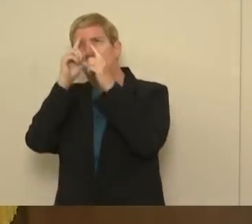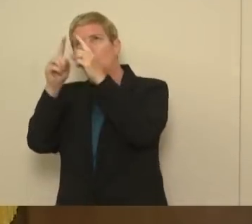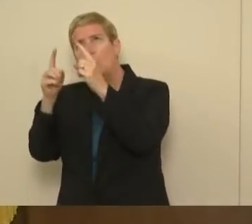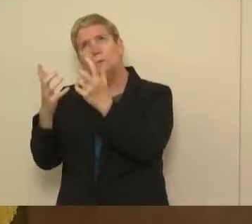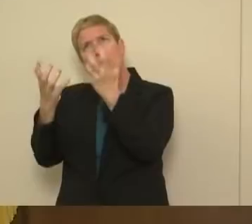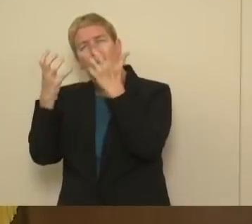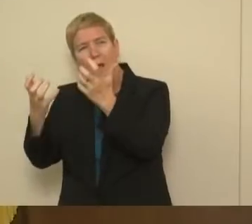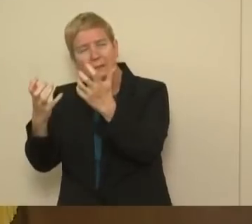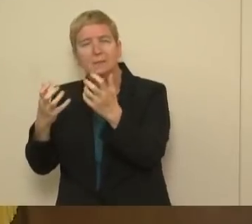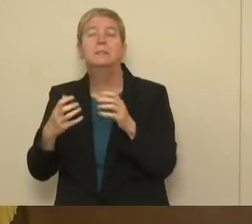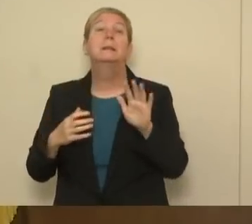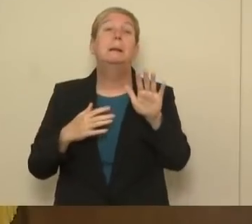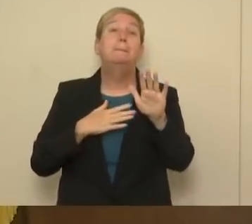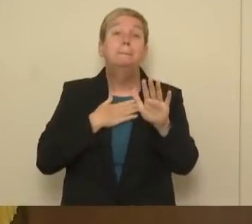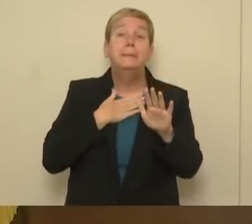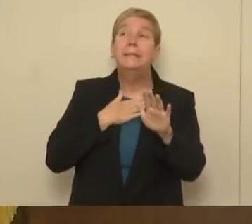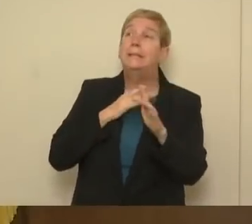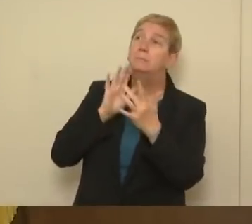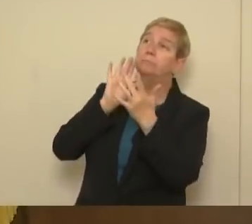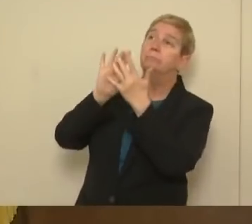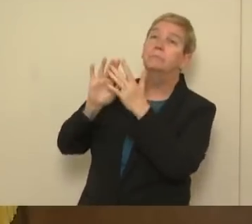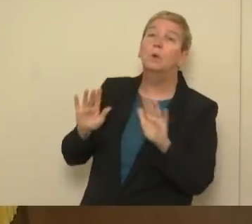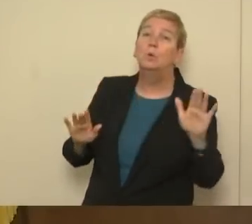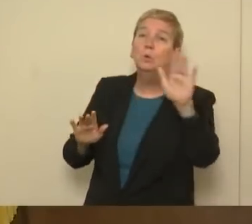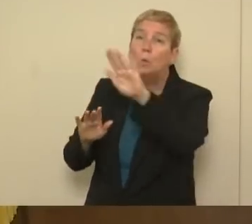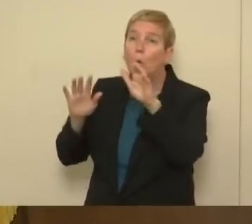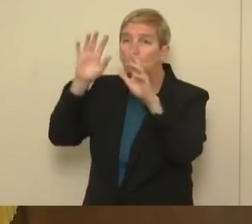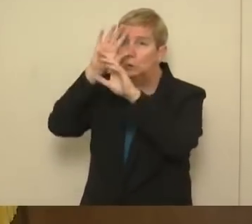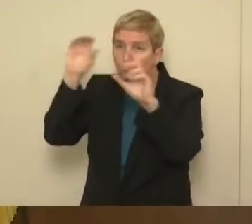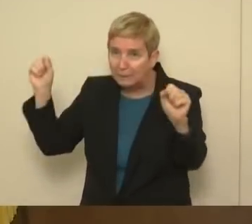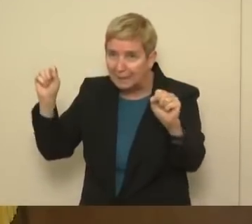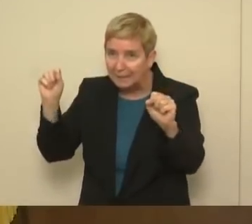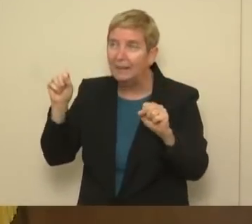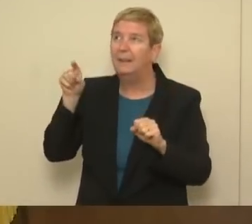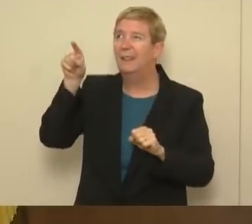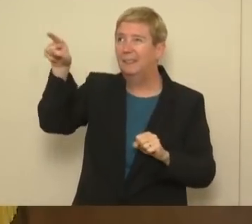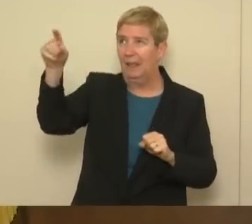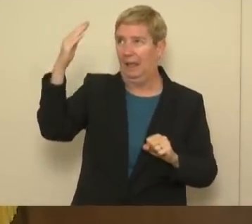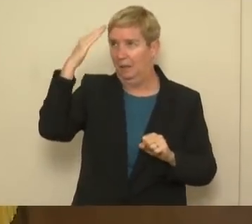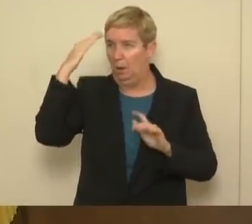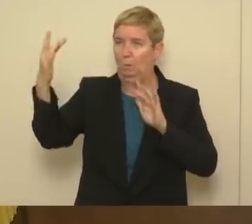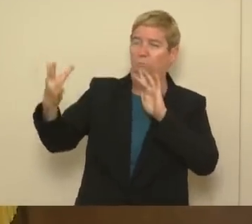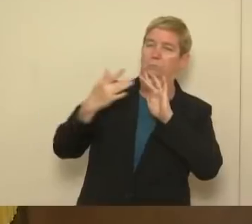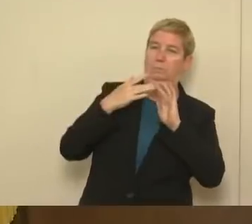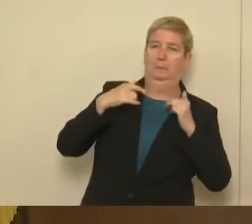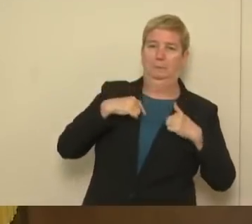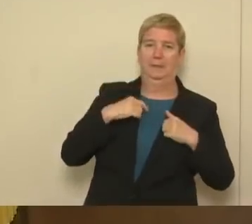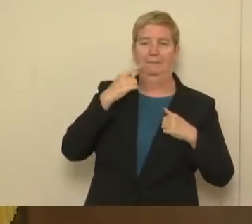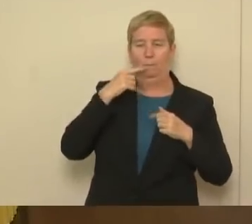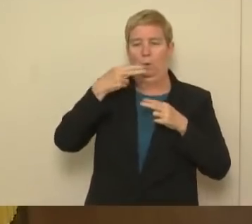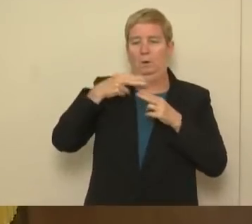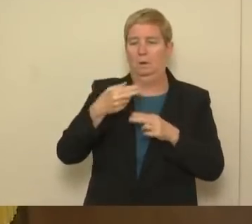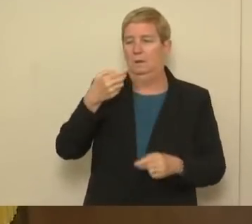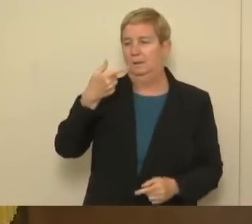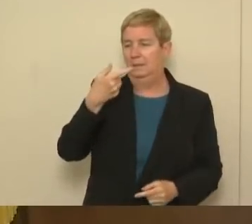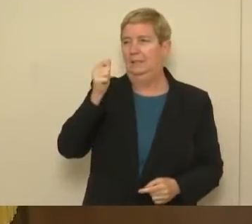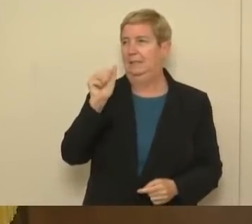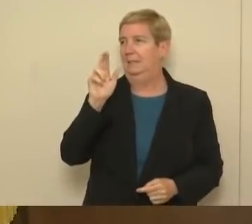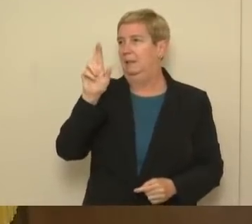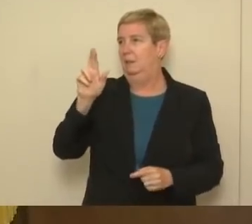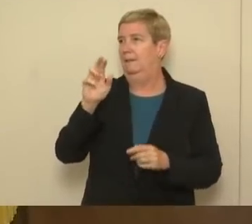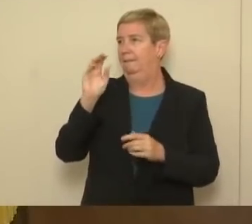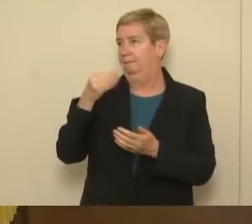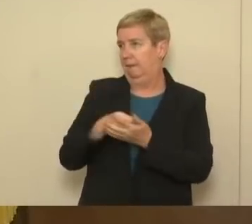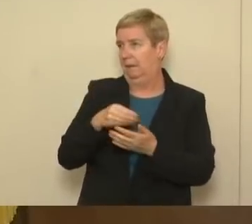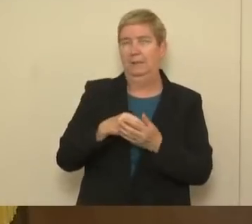out to your superintendent. They're supposed to ask us for what we call gear funding from the feds and our CARES Act relief money that